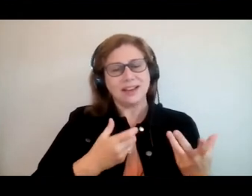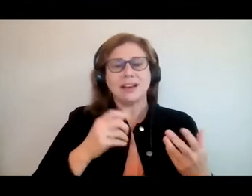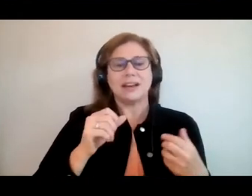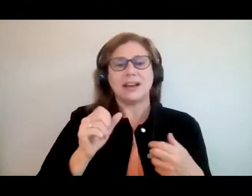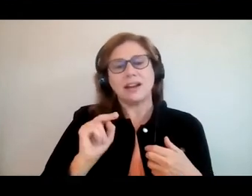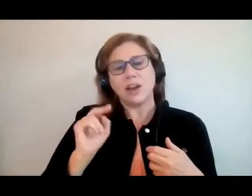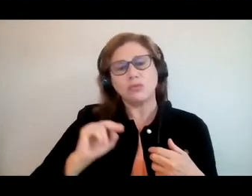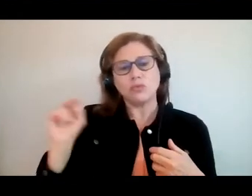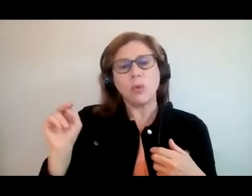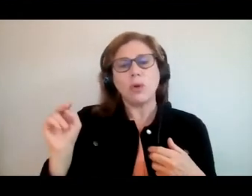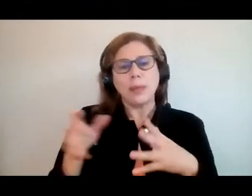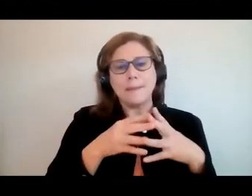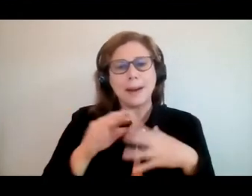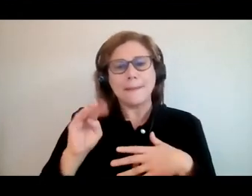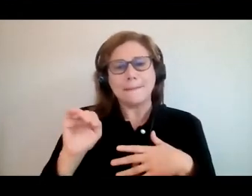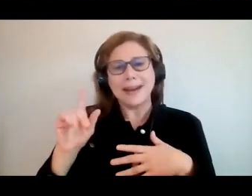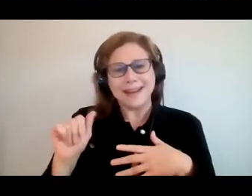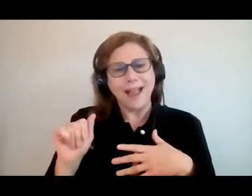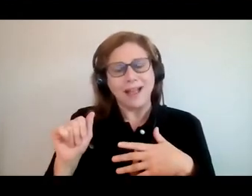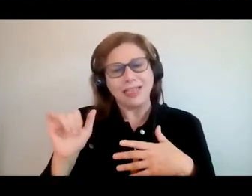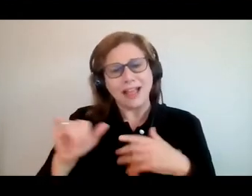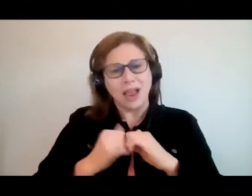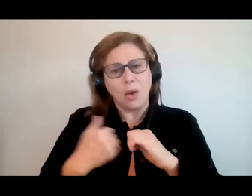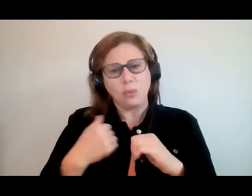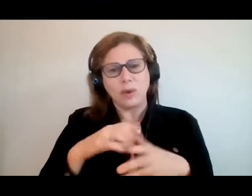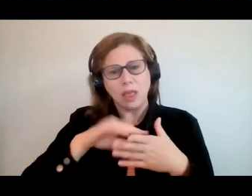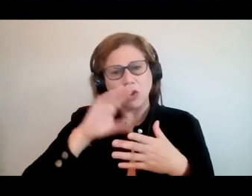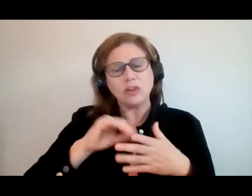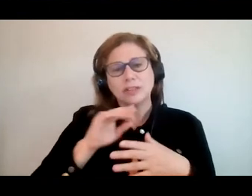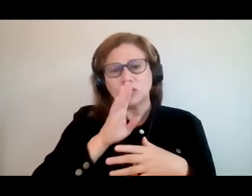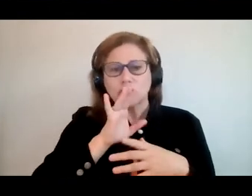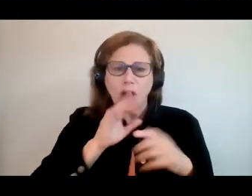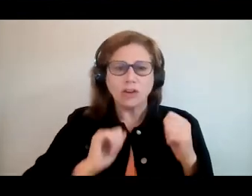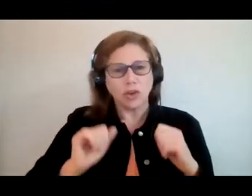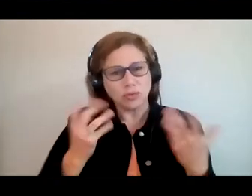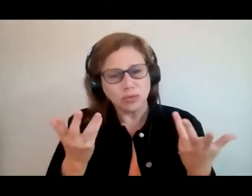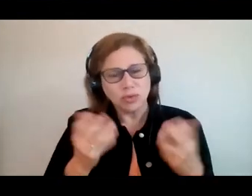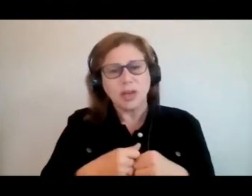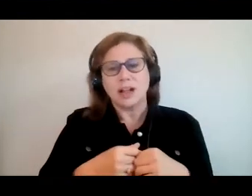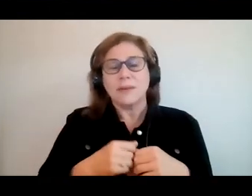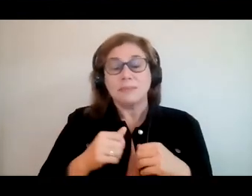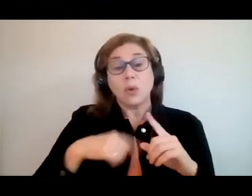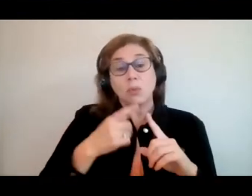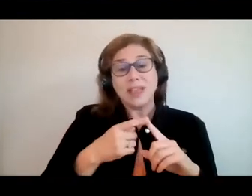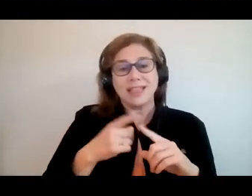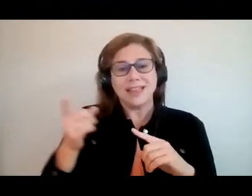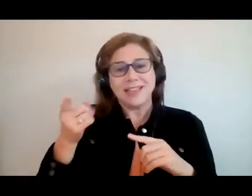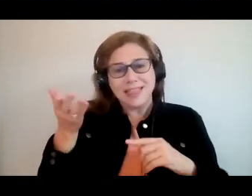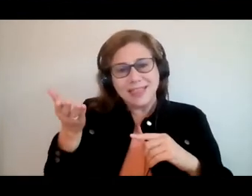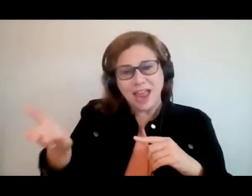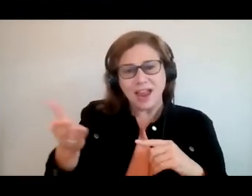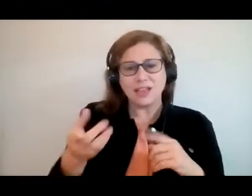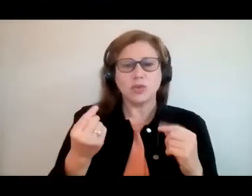And one of the things that's really striking to me is that, you know, trans people on talk shows does a kind of double duty, one of which is a kind